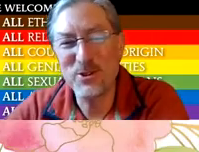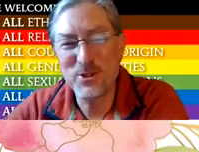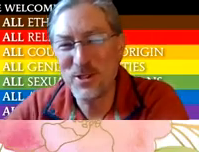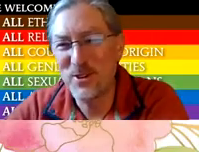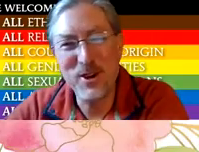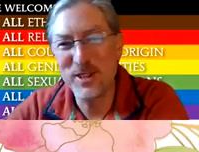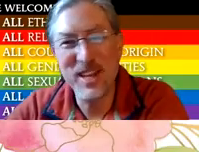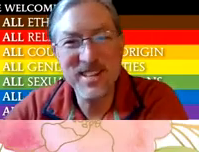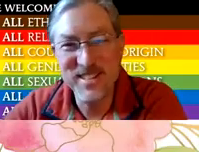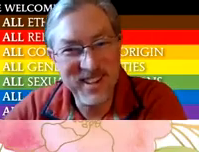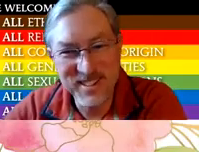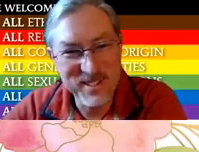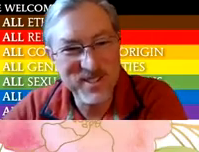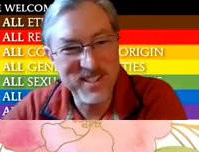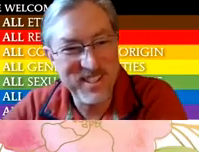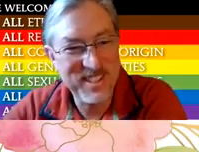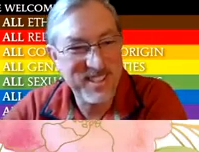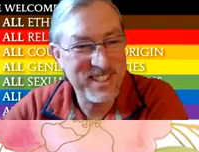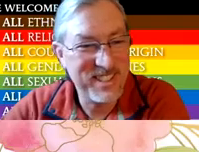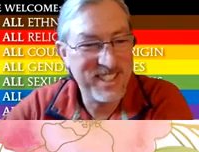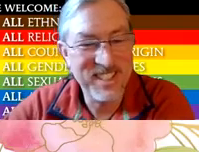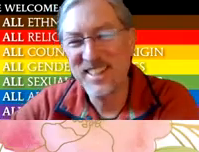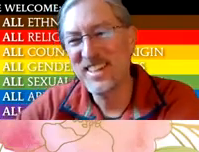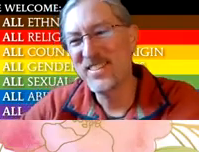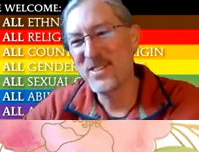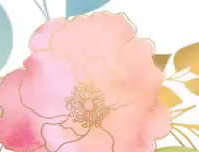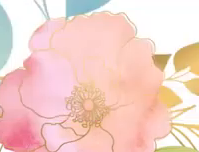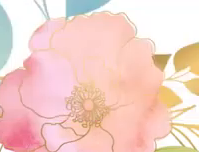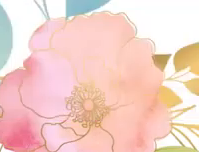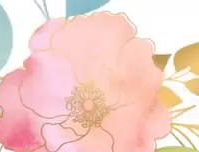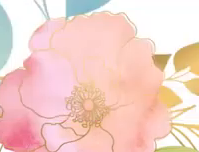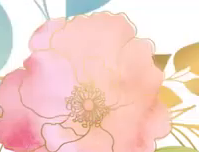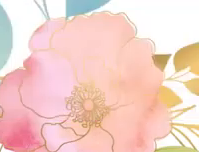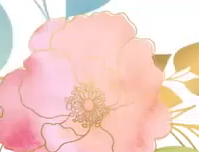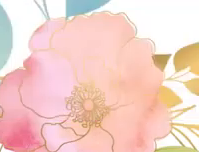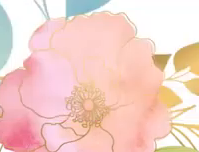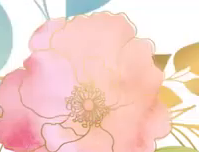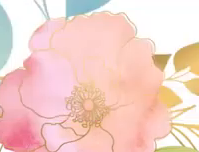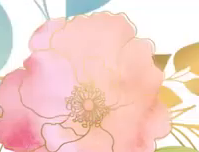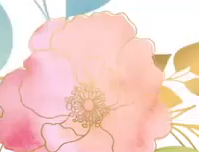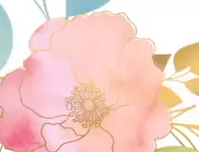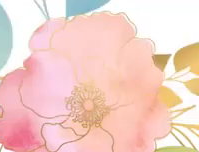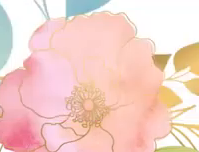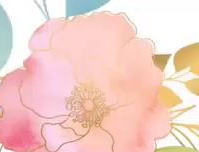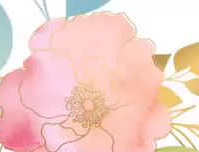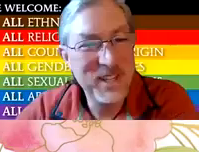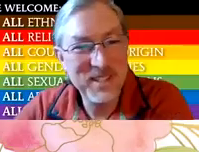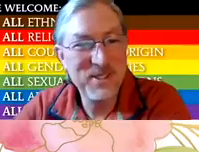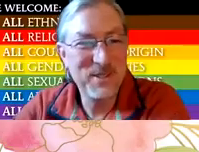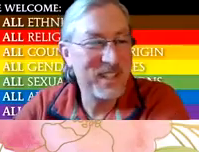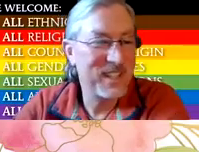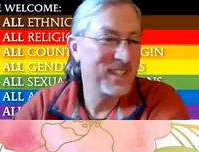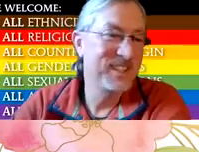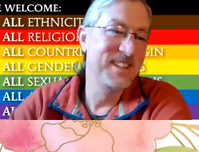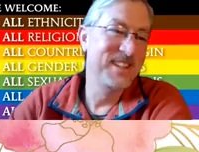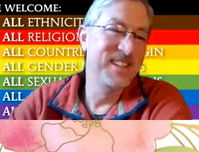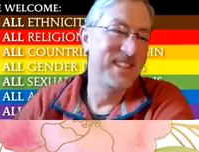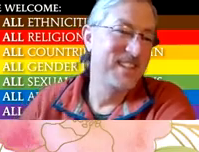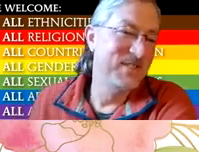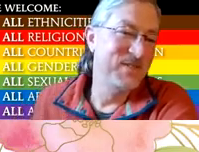For those who don't know, Len is not a student at CCC. No, he lives in California. He's always here. He's always here and